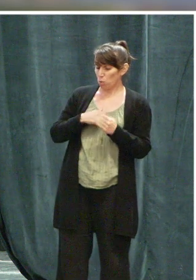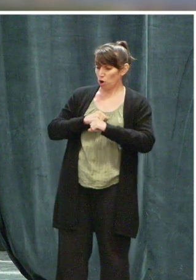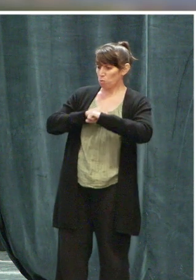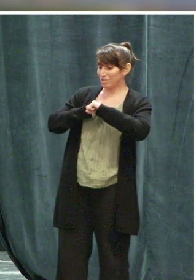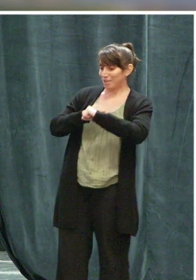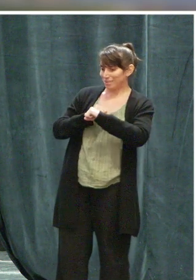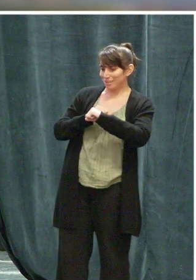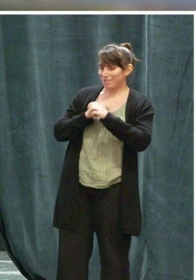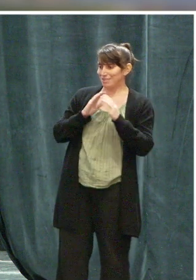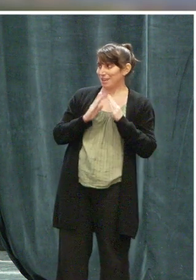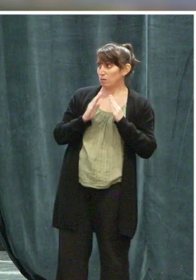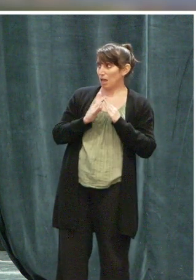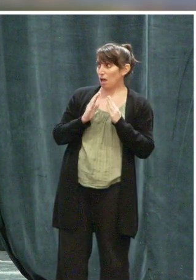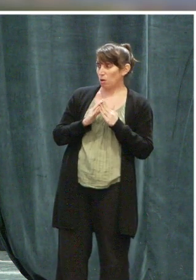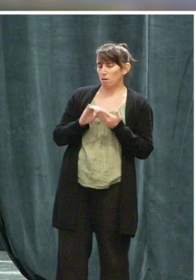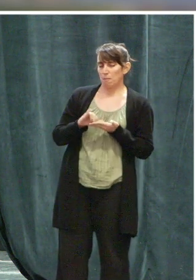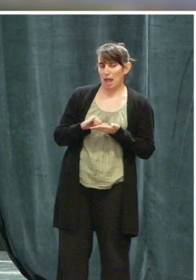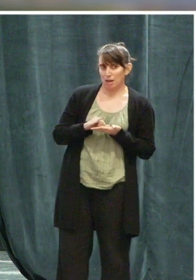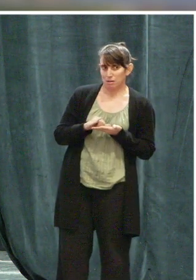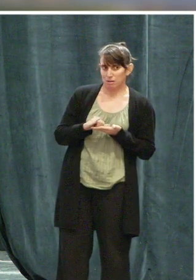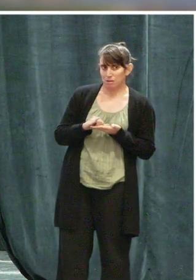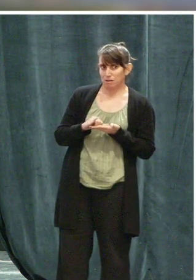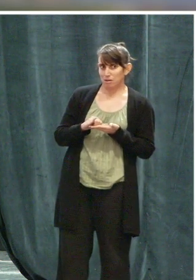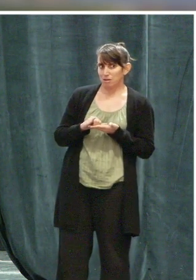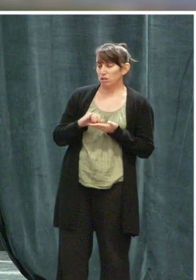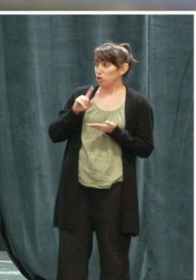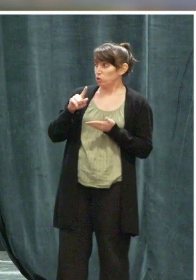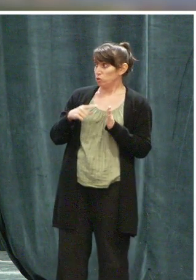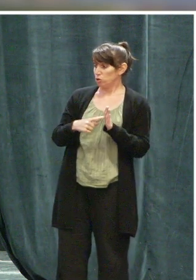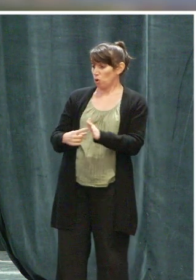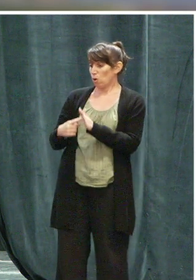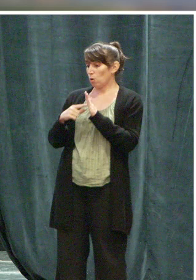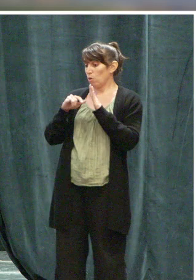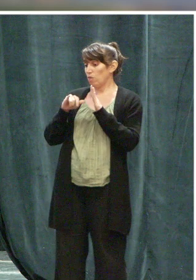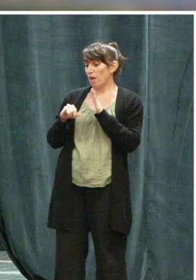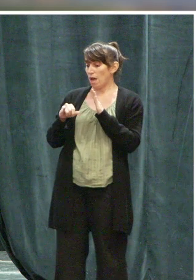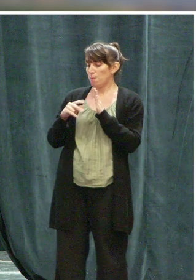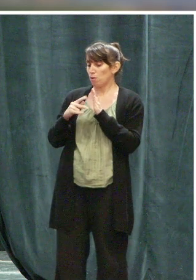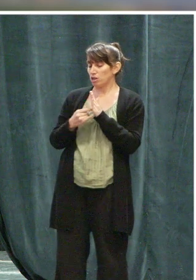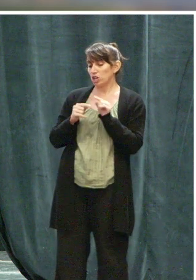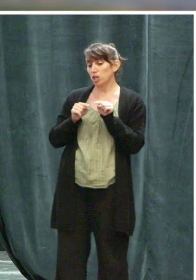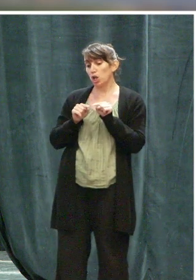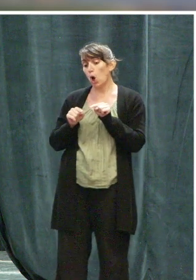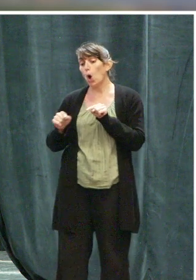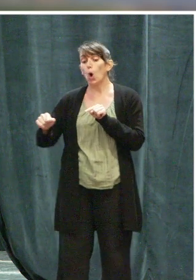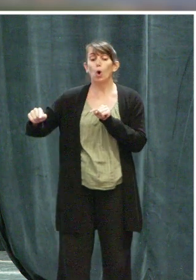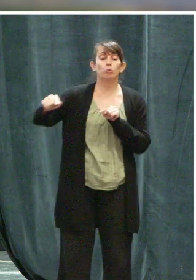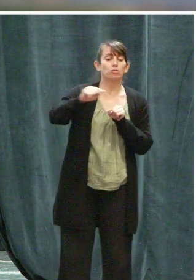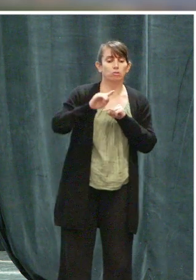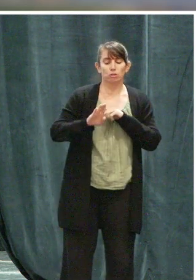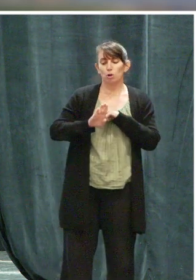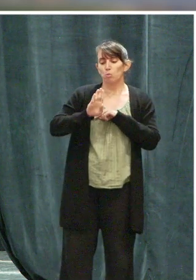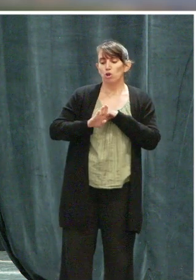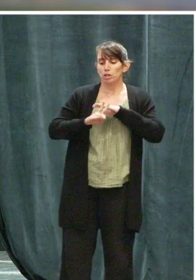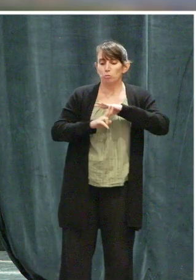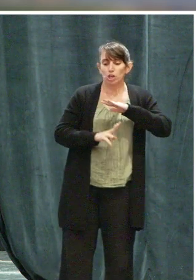protecting downtown Manhattan, right? So you showed that project that goes all the way around to the Brooklyn Bridge and even further up the east